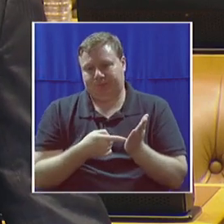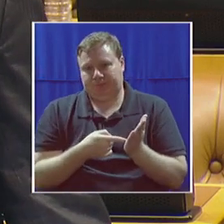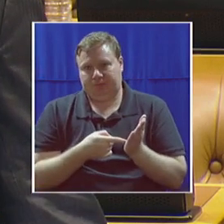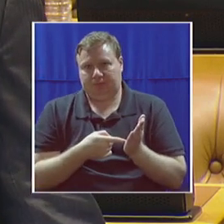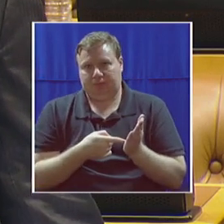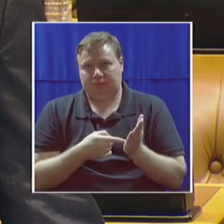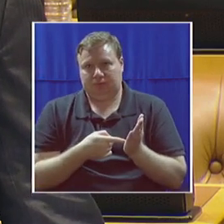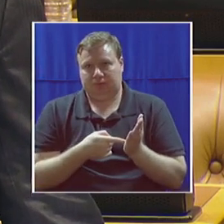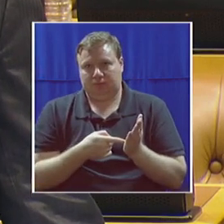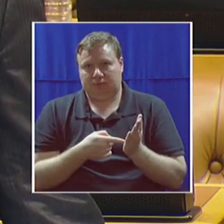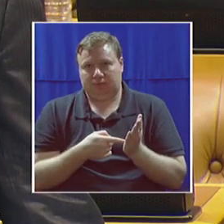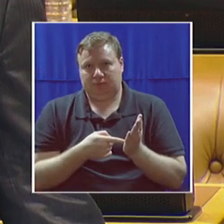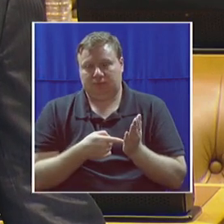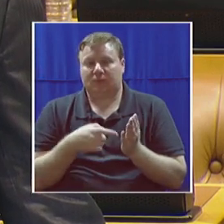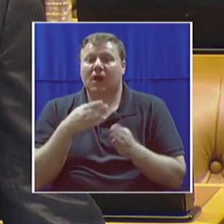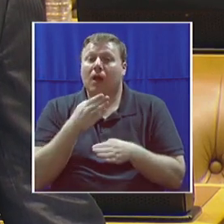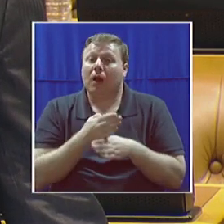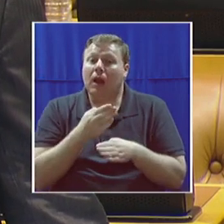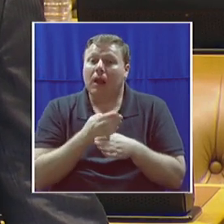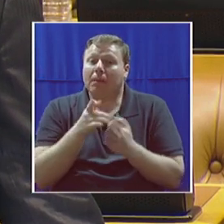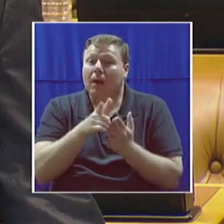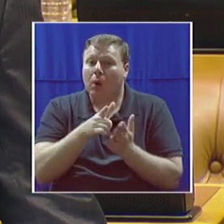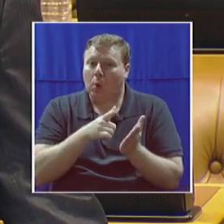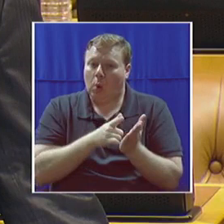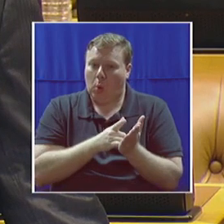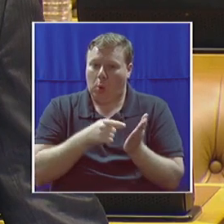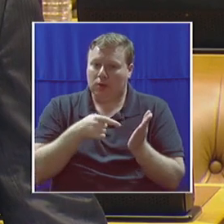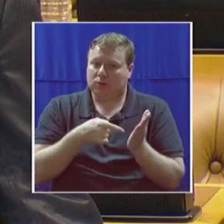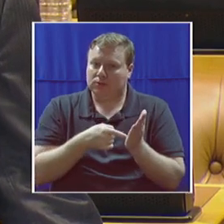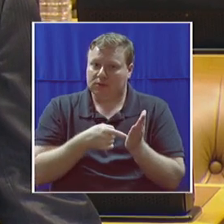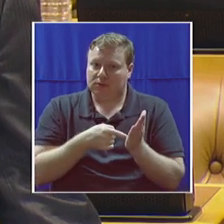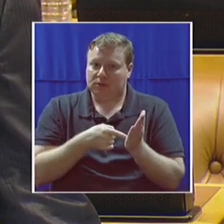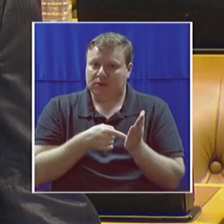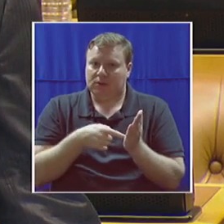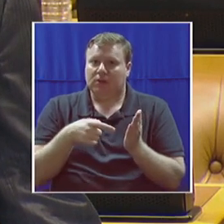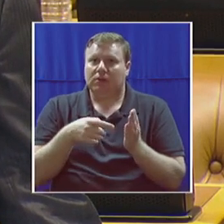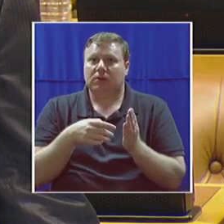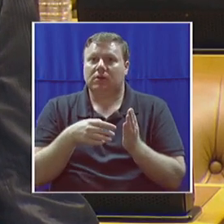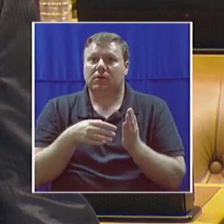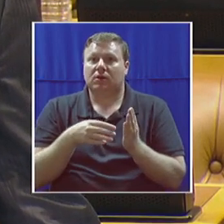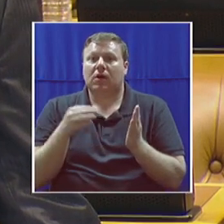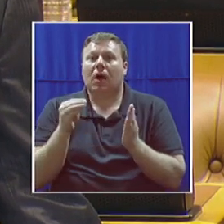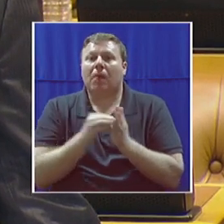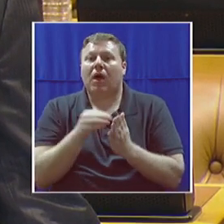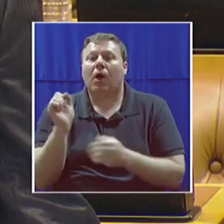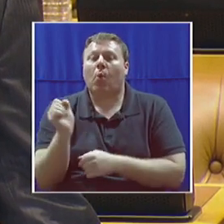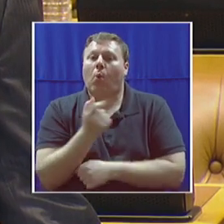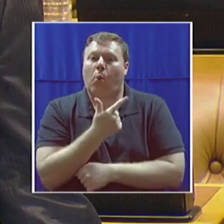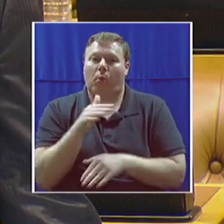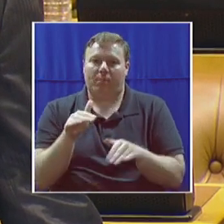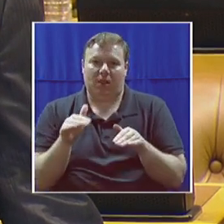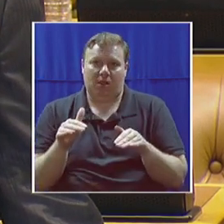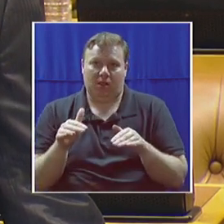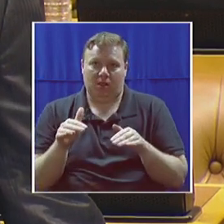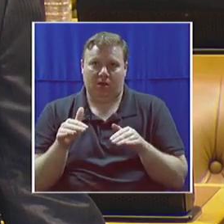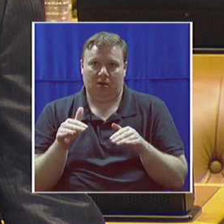laws the labor laws are meant to apply to all